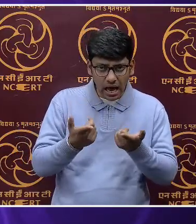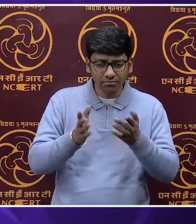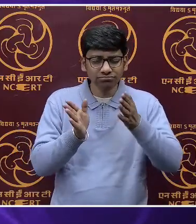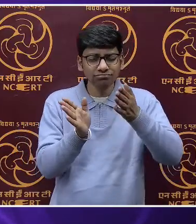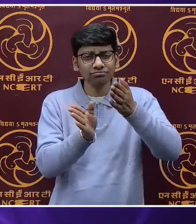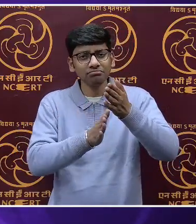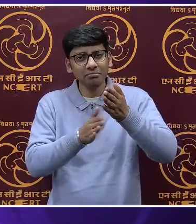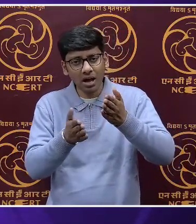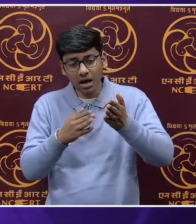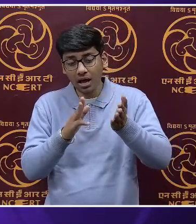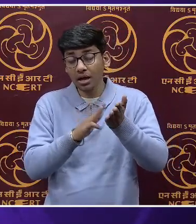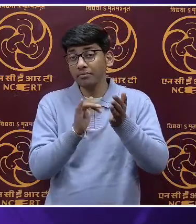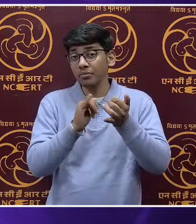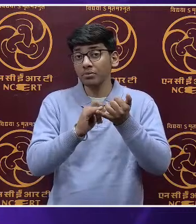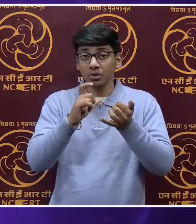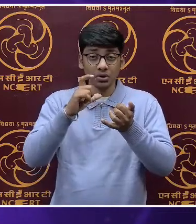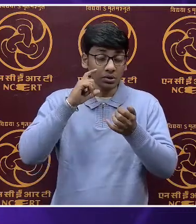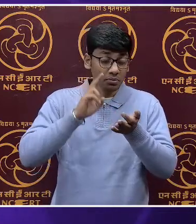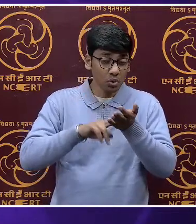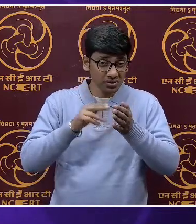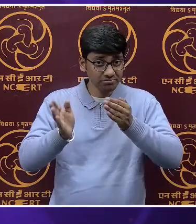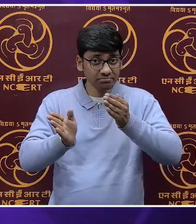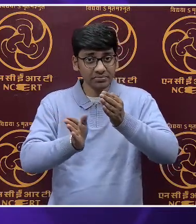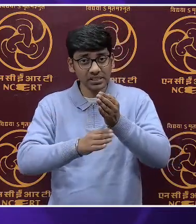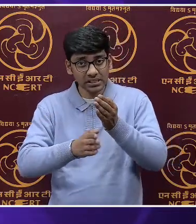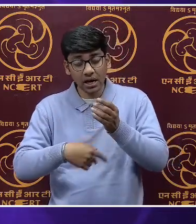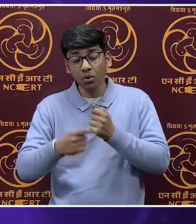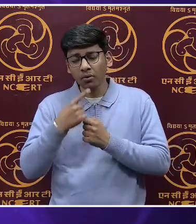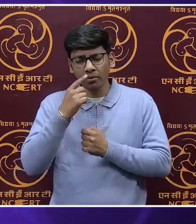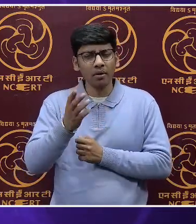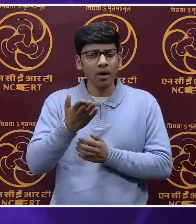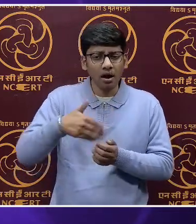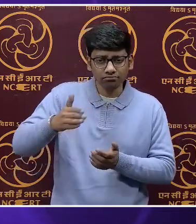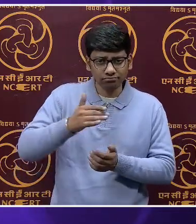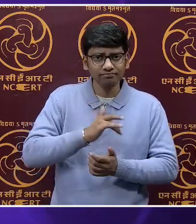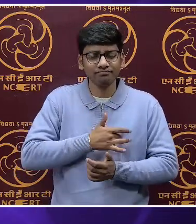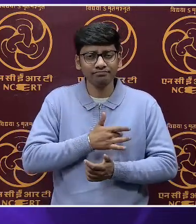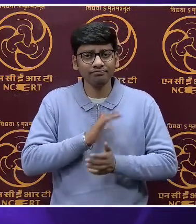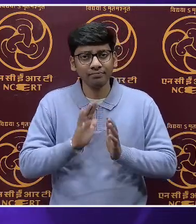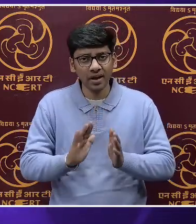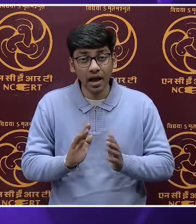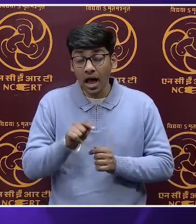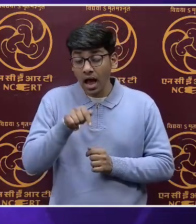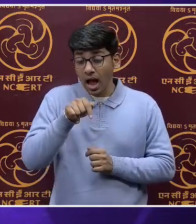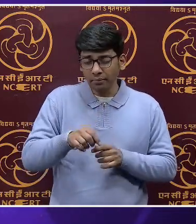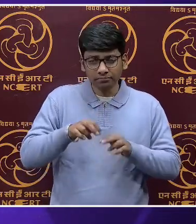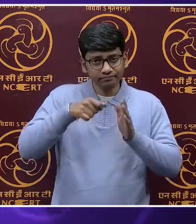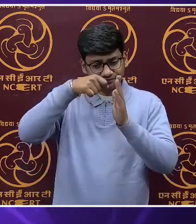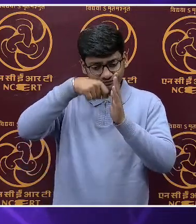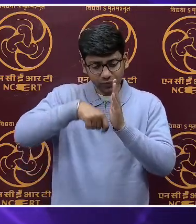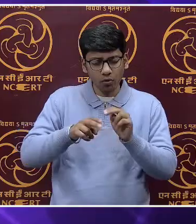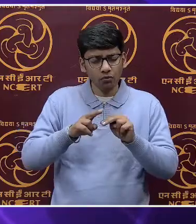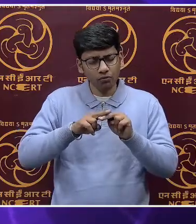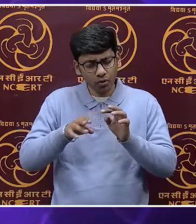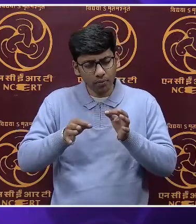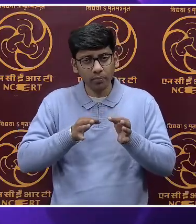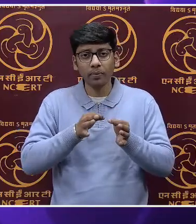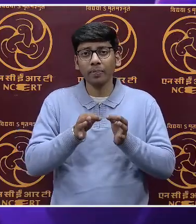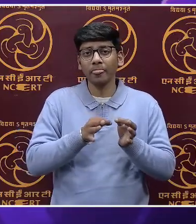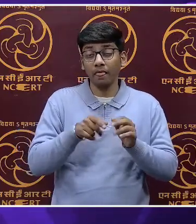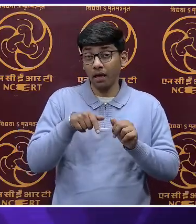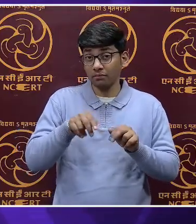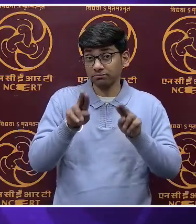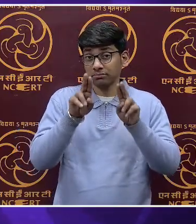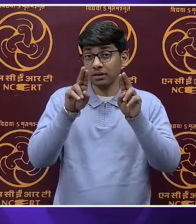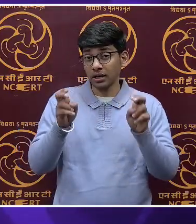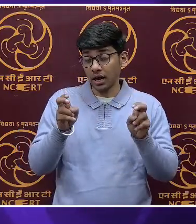Yes, the tone has changed. Yes. So, I am again not going to tell everything in detail, but yes, as the title says,